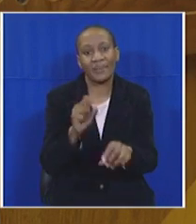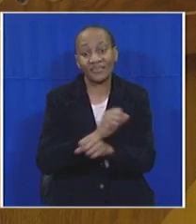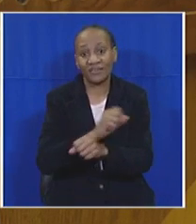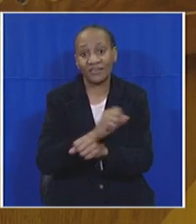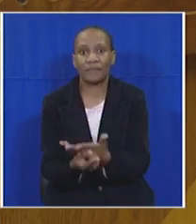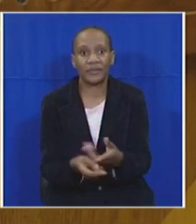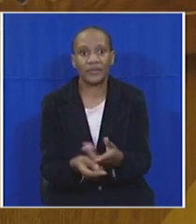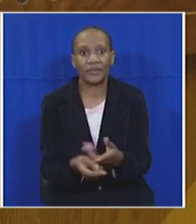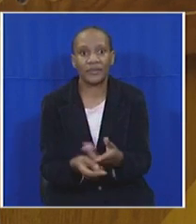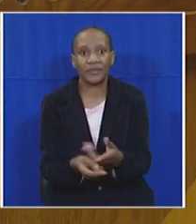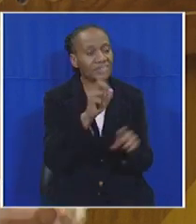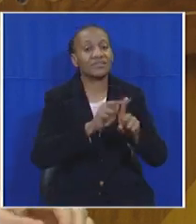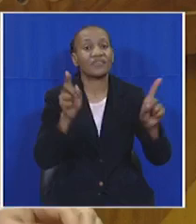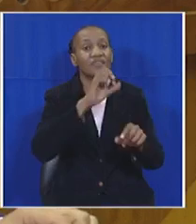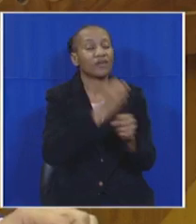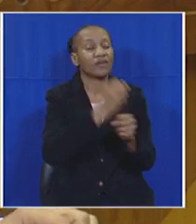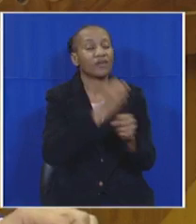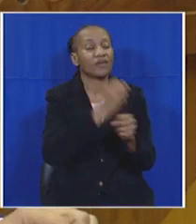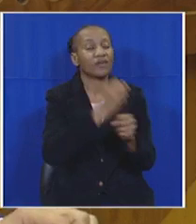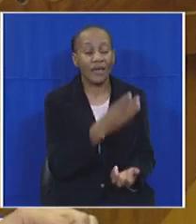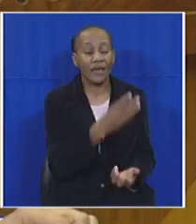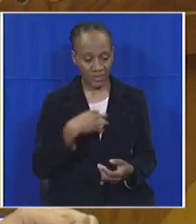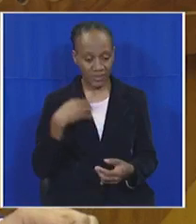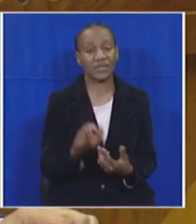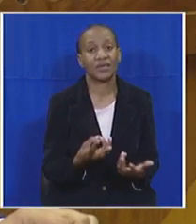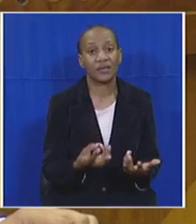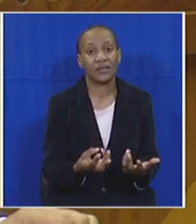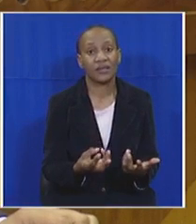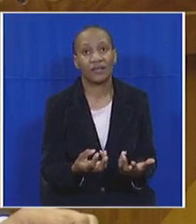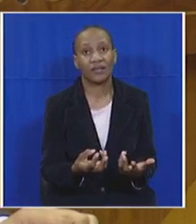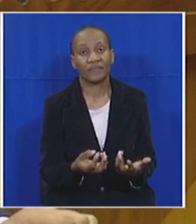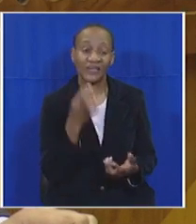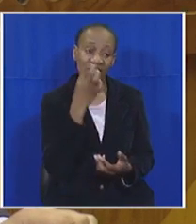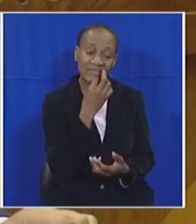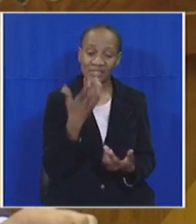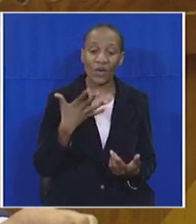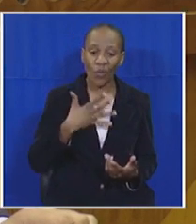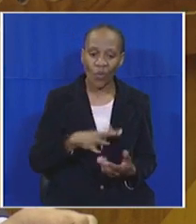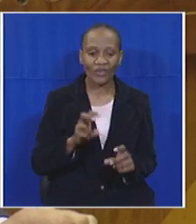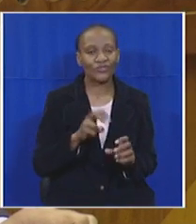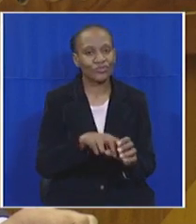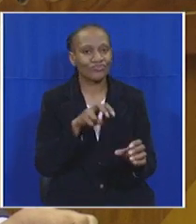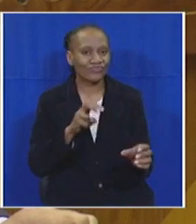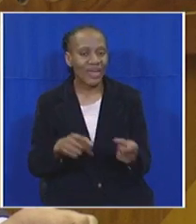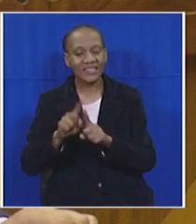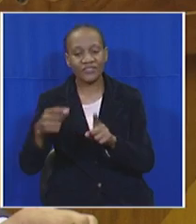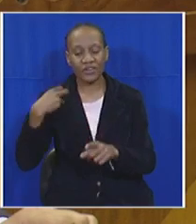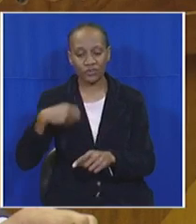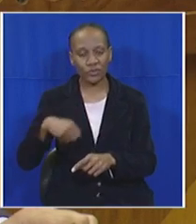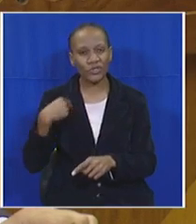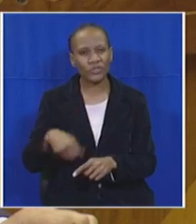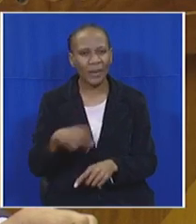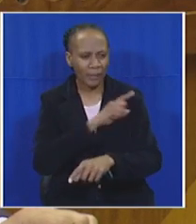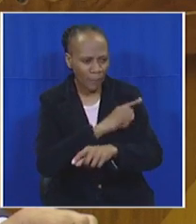breathtaking. And then we have Gauteng MEC Paul Mashatile, who has indicated he wants to withdraw all municipal powers and functions